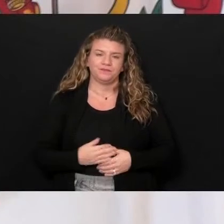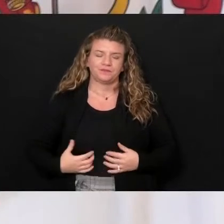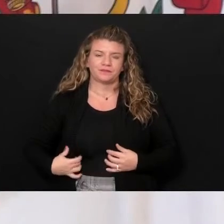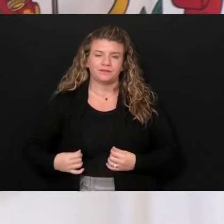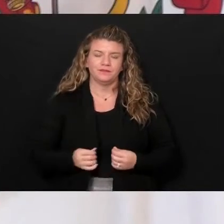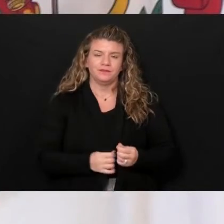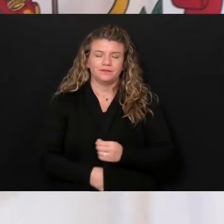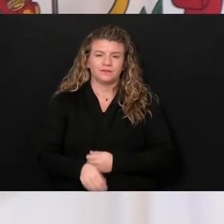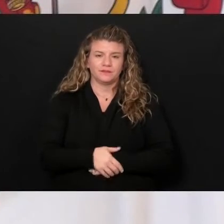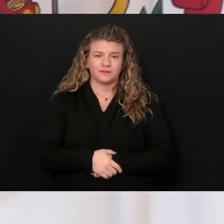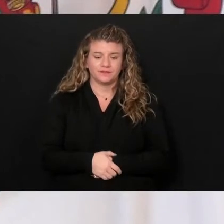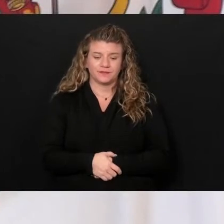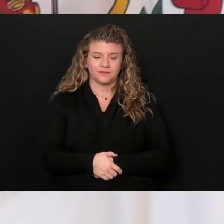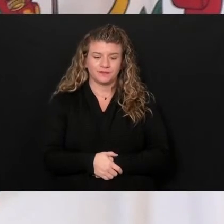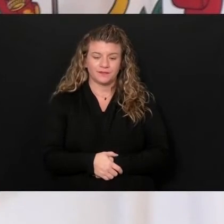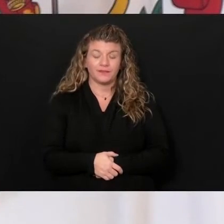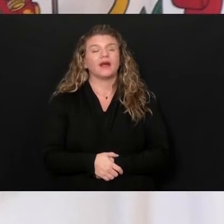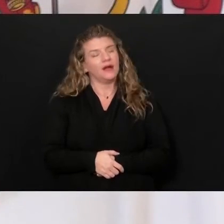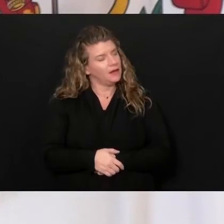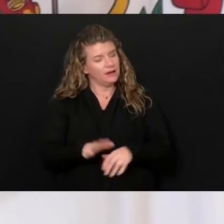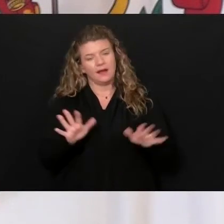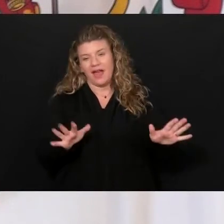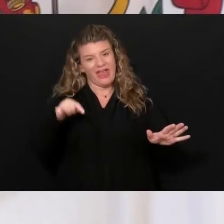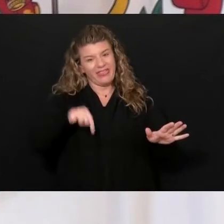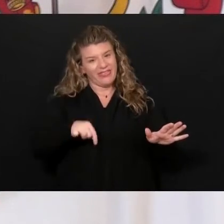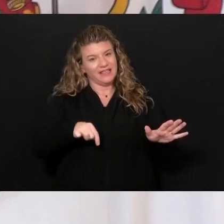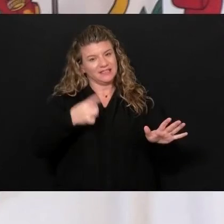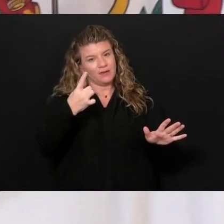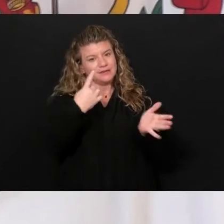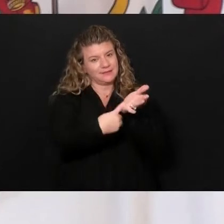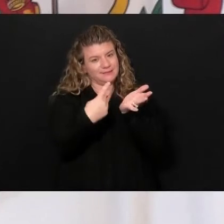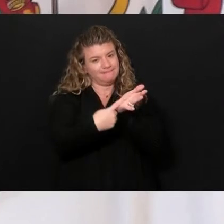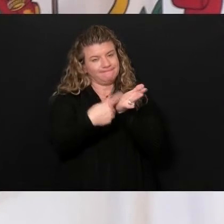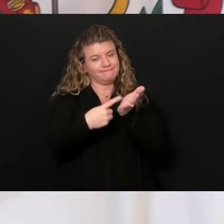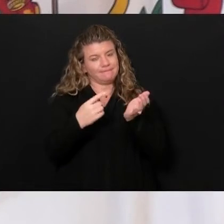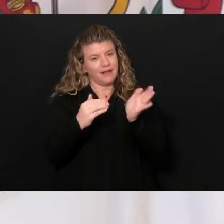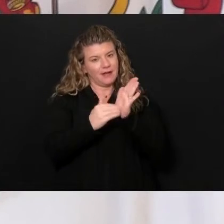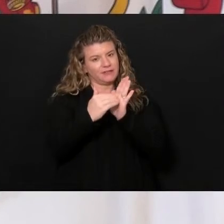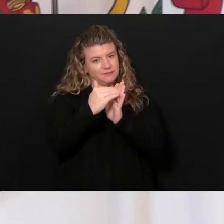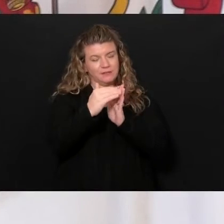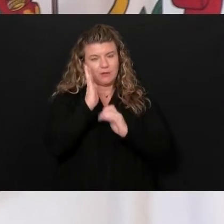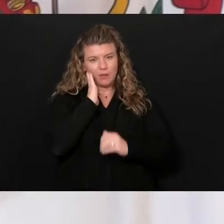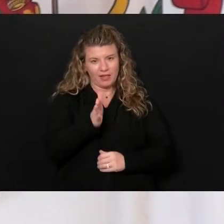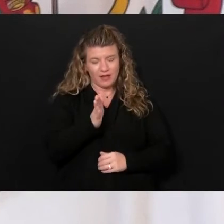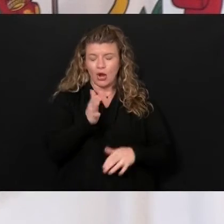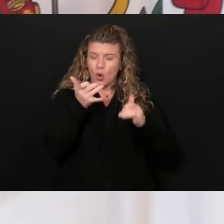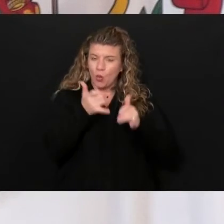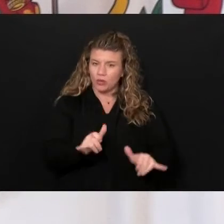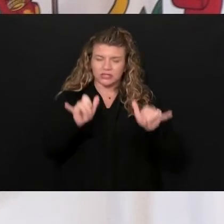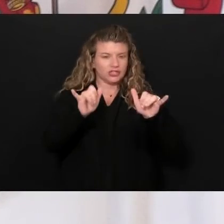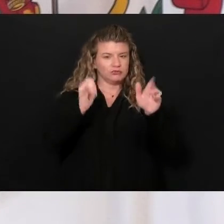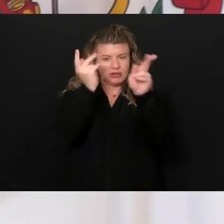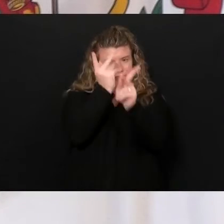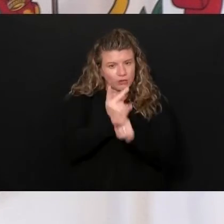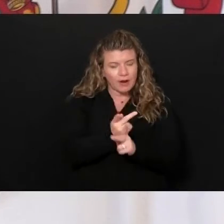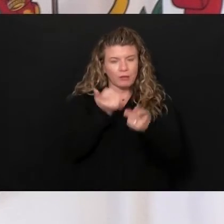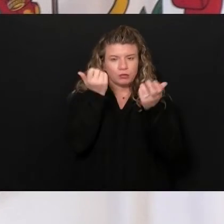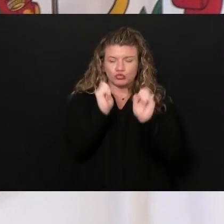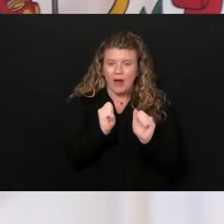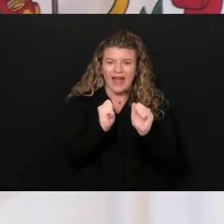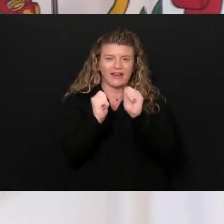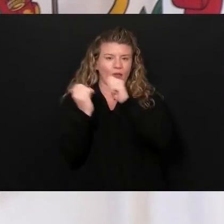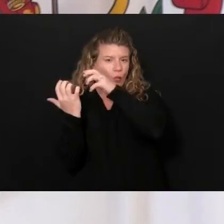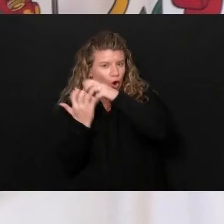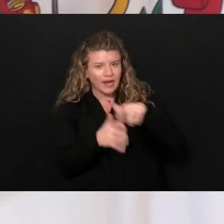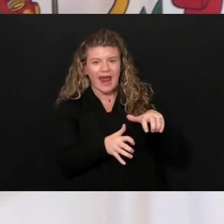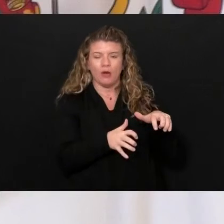Okay, Kenny, this one we've been on for a long time. And we're still on it. We're still trying to work